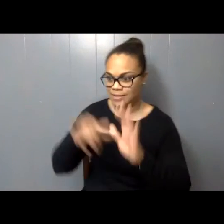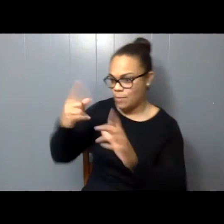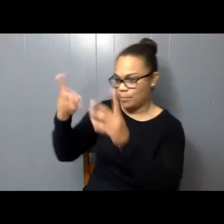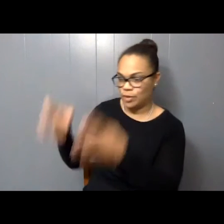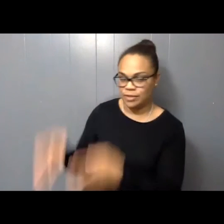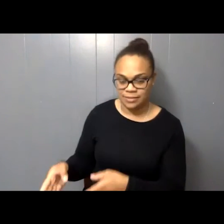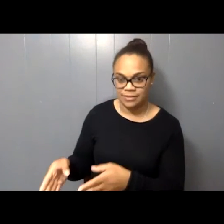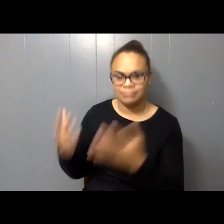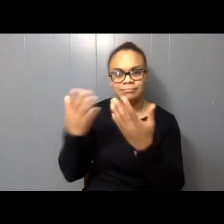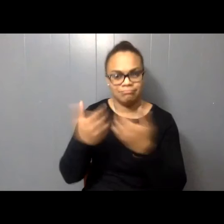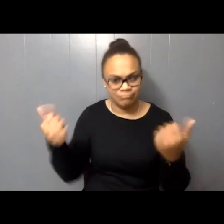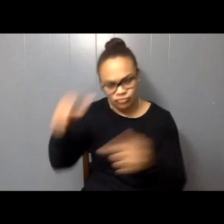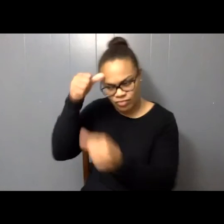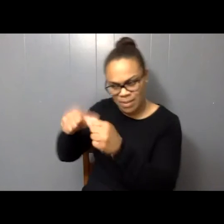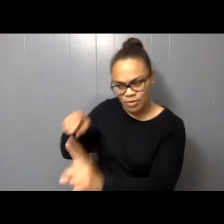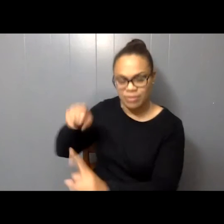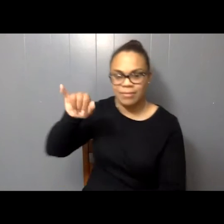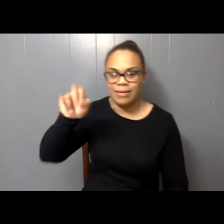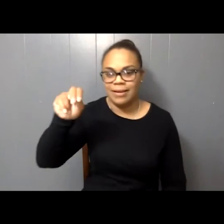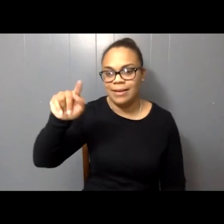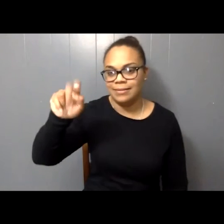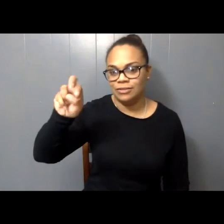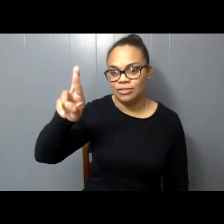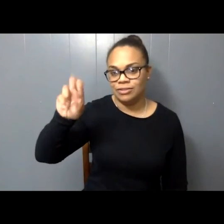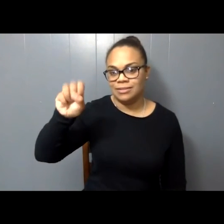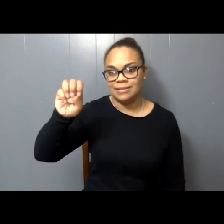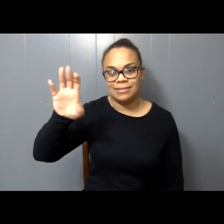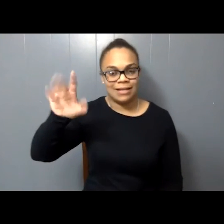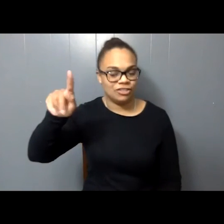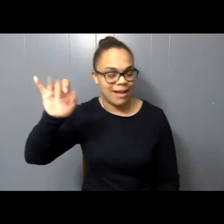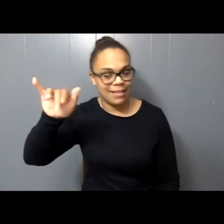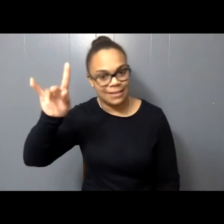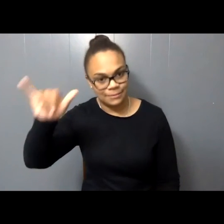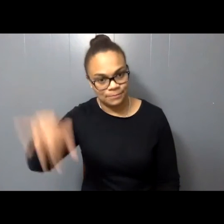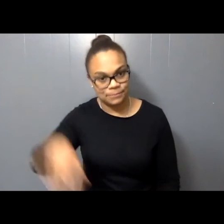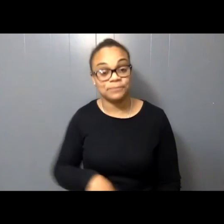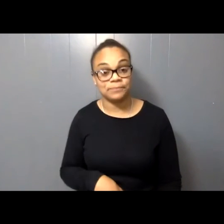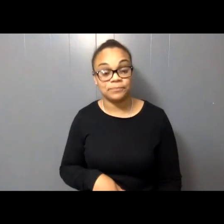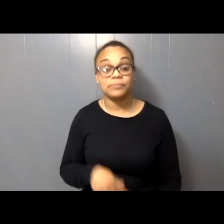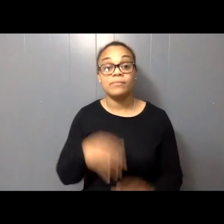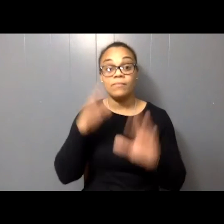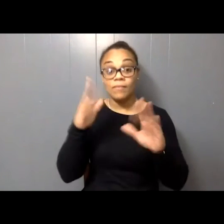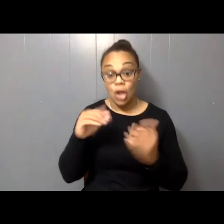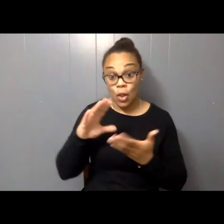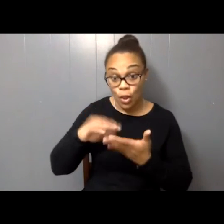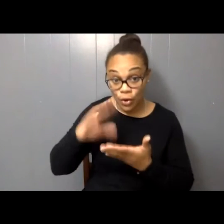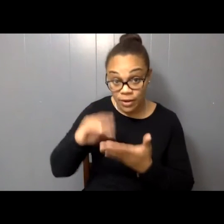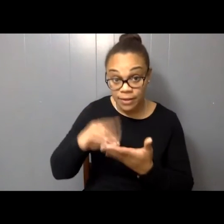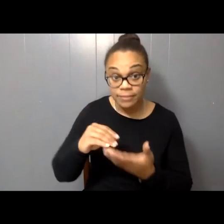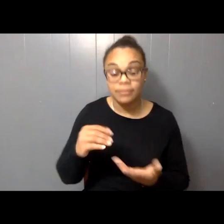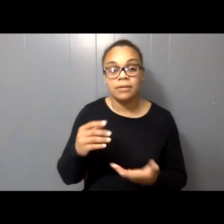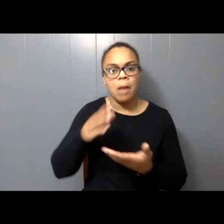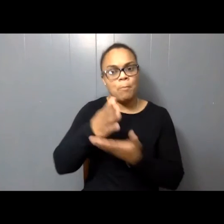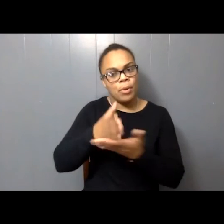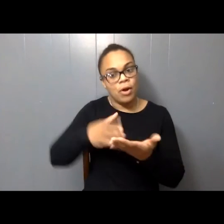Another part of learning is also unlearning. So there are a lot of things that society teaches us from the time that we're very young, you know,